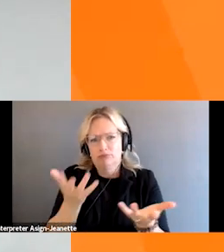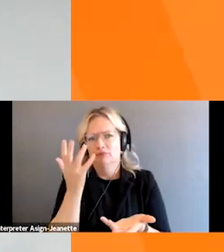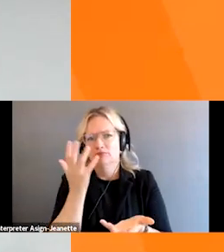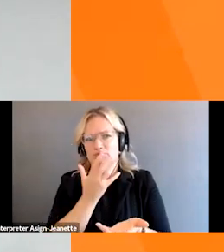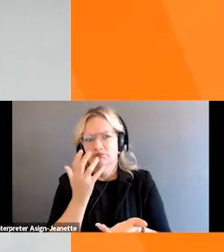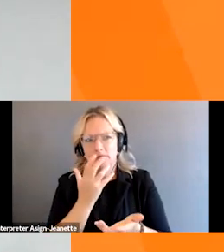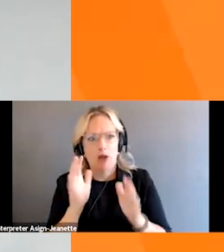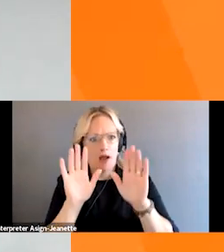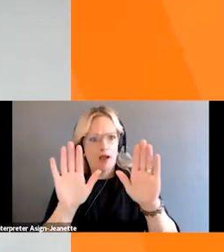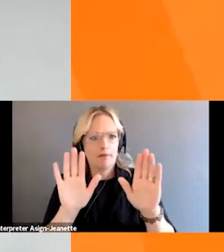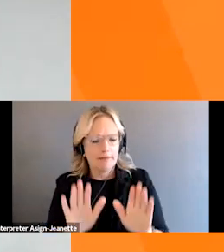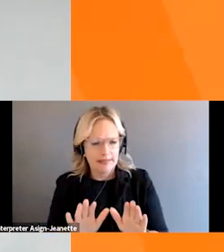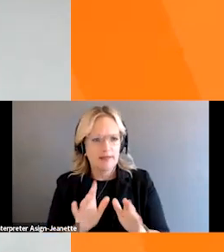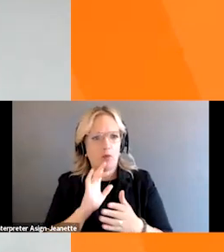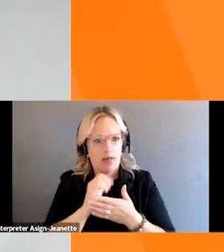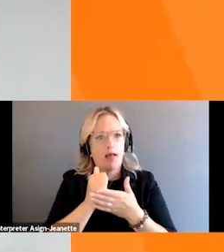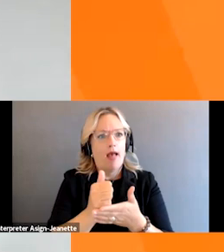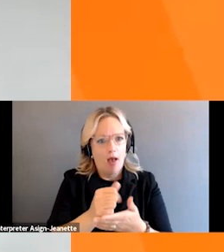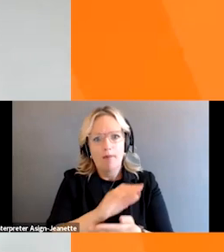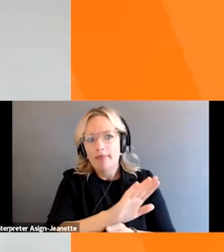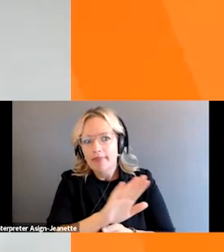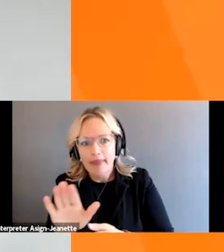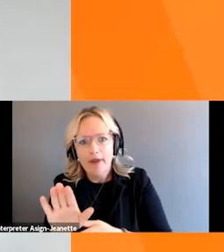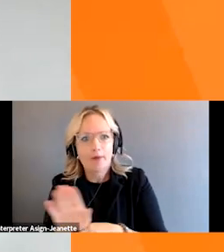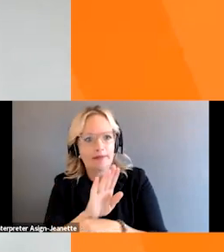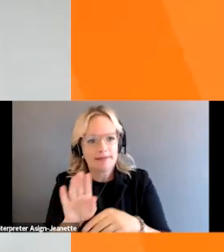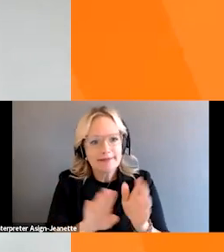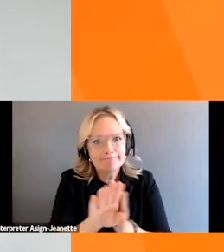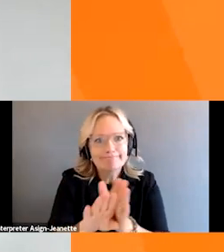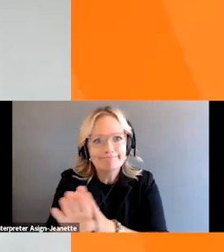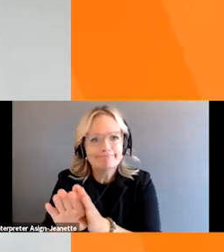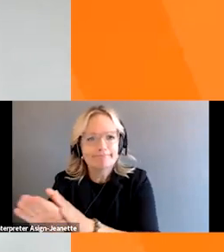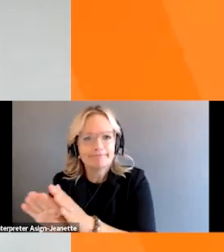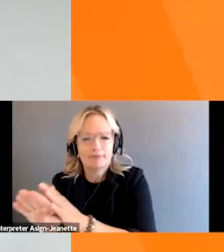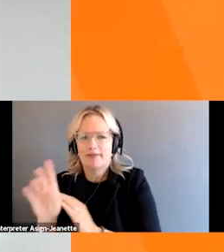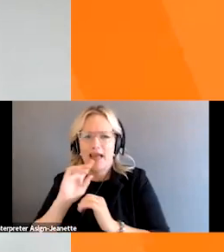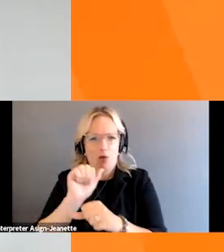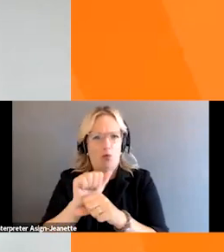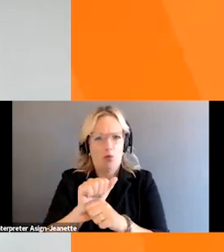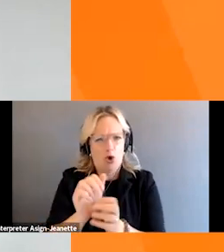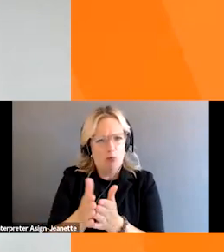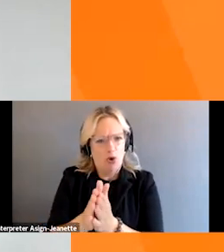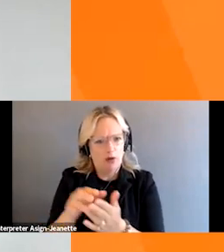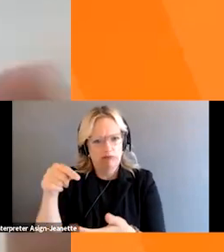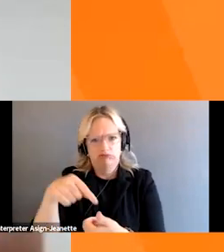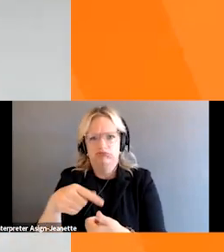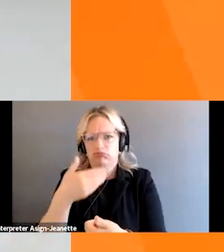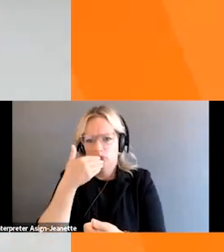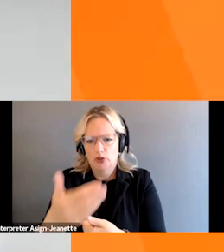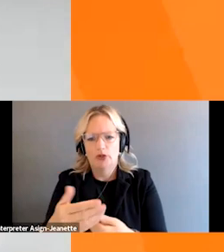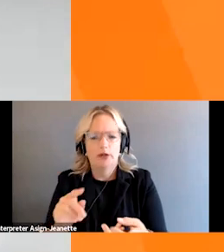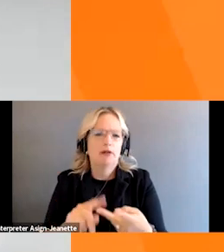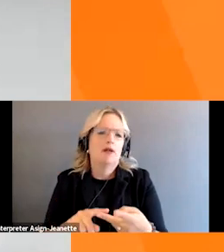they want to move their business forward. I think that's fantastic. And of course, the application and working